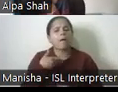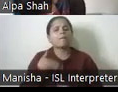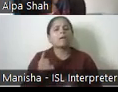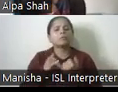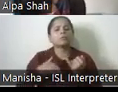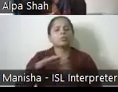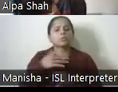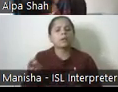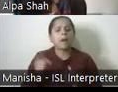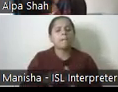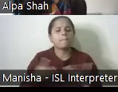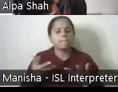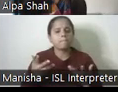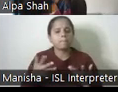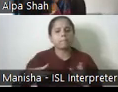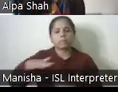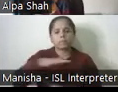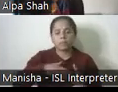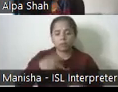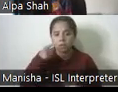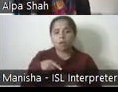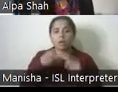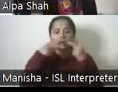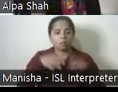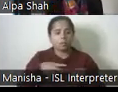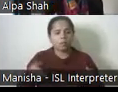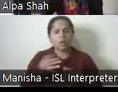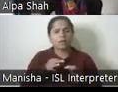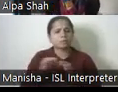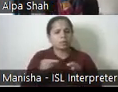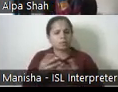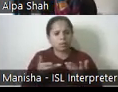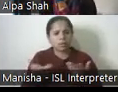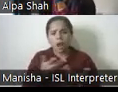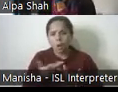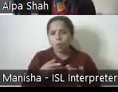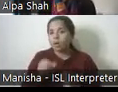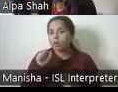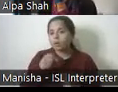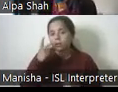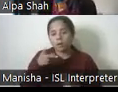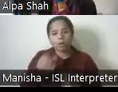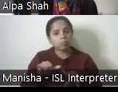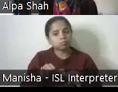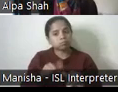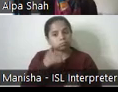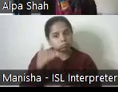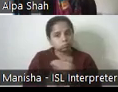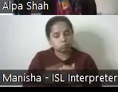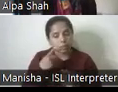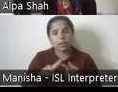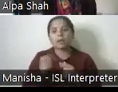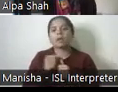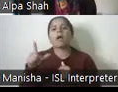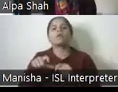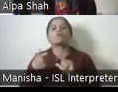situation amongst Adivasi societies? What explains how they've been able to maintain these relatively egalitarian